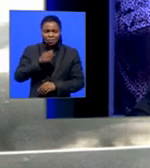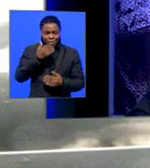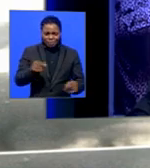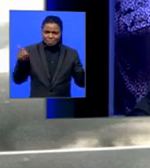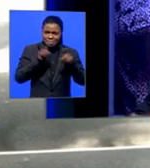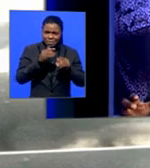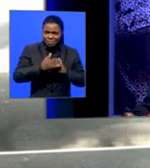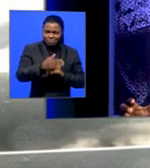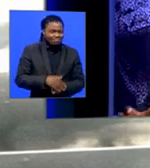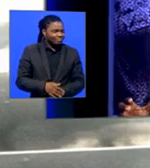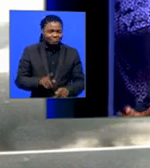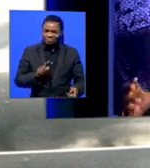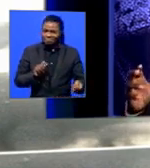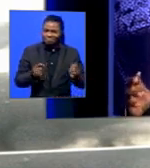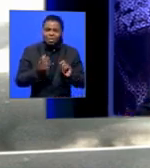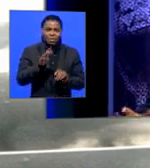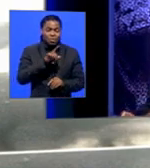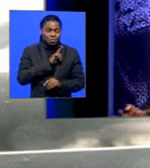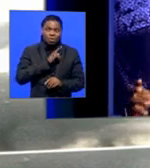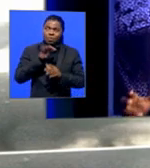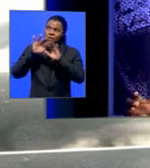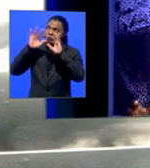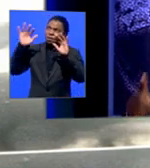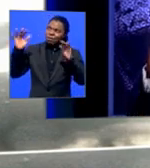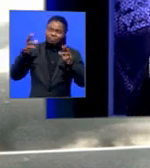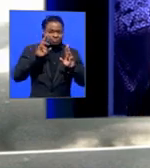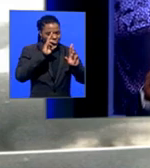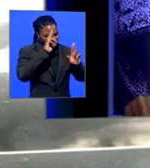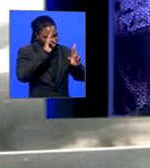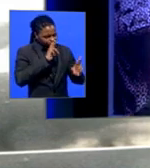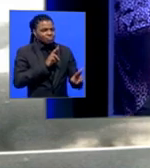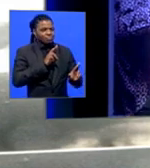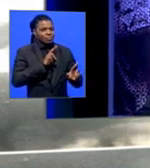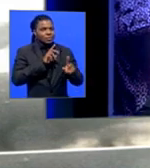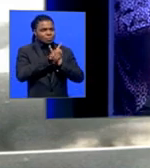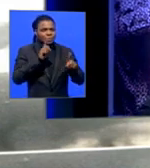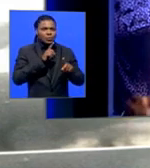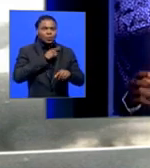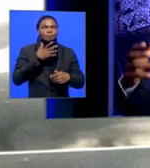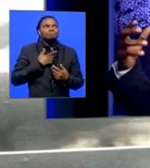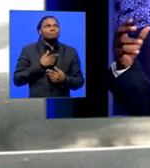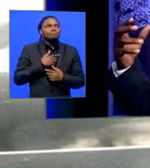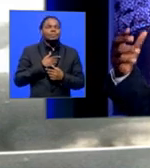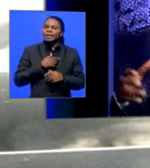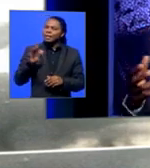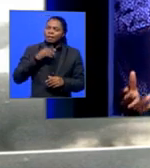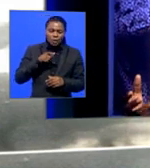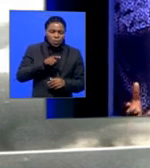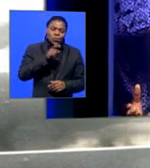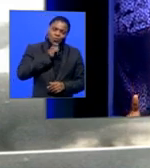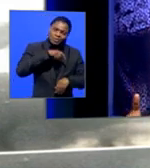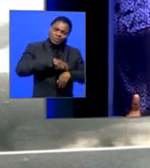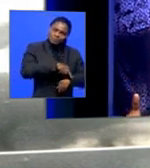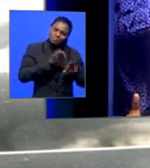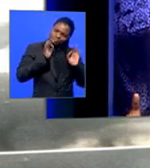same. Yeah. This greatest respect that will earn to the world, but I think we must use it so that we don't just